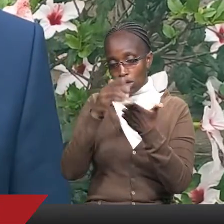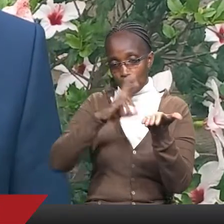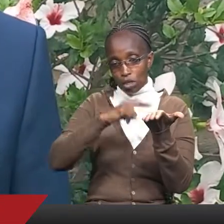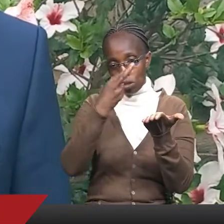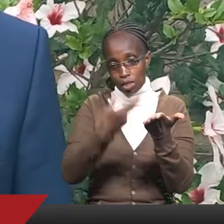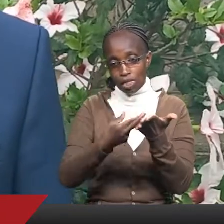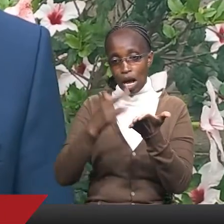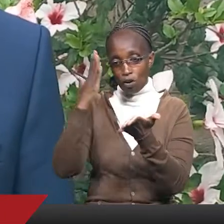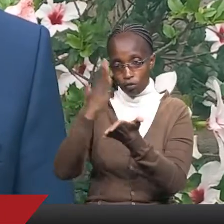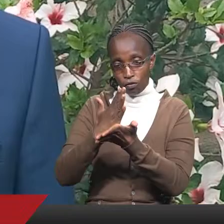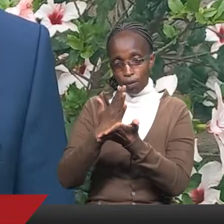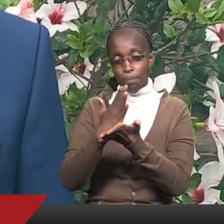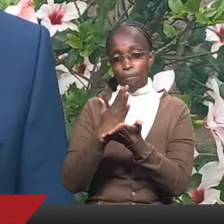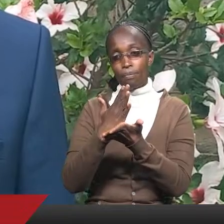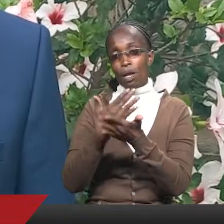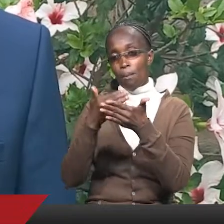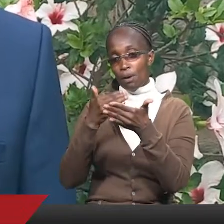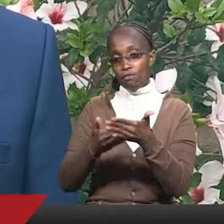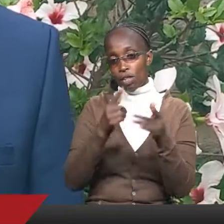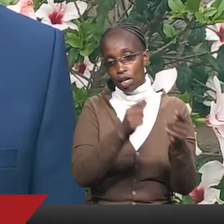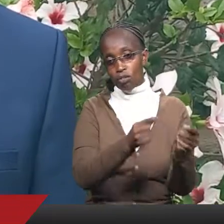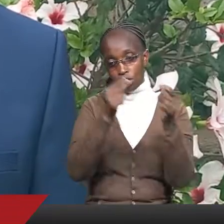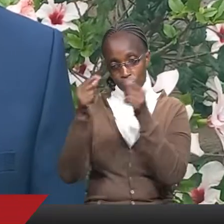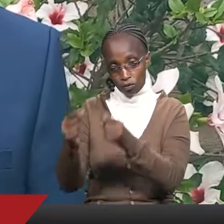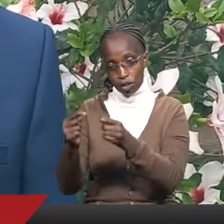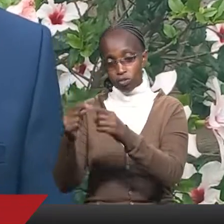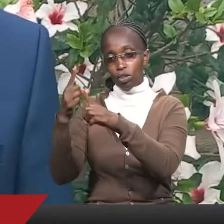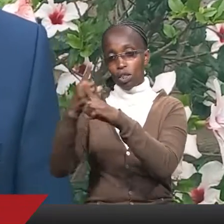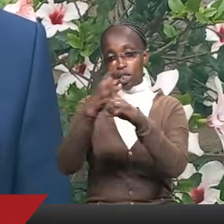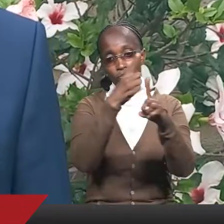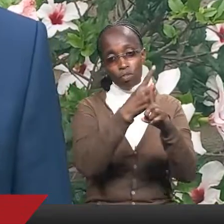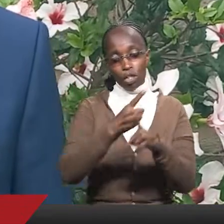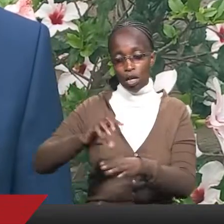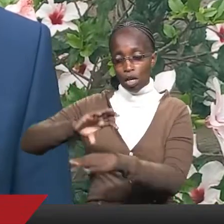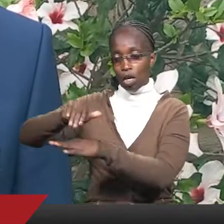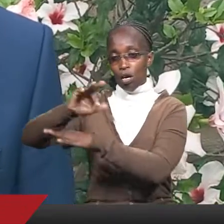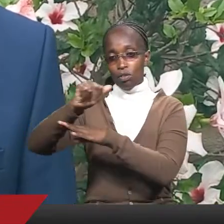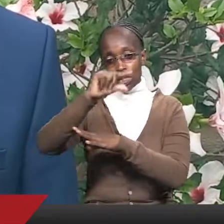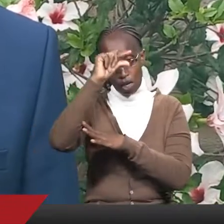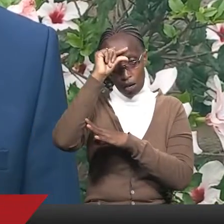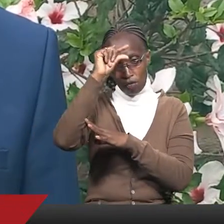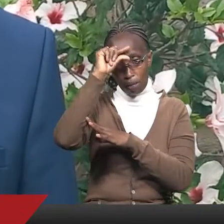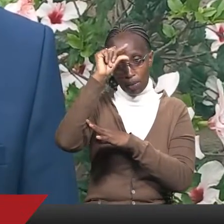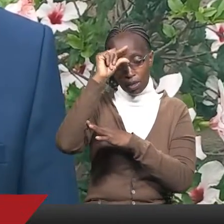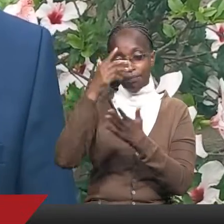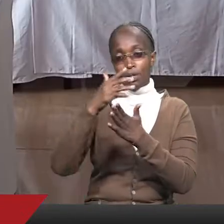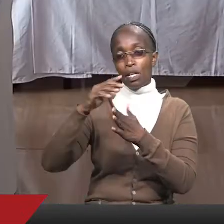local authorities and devolved functions are quantified and valued before the transfer to the respective county